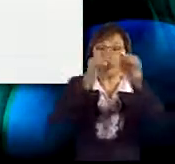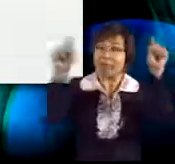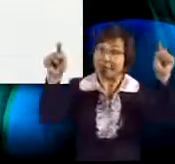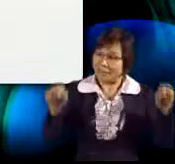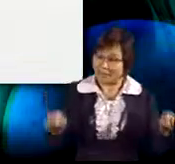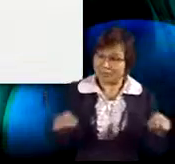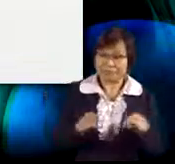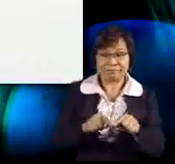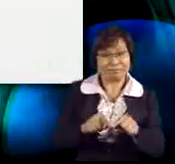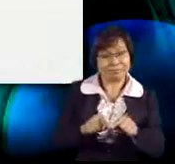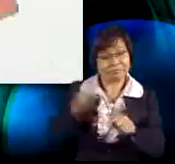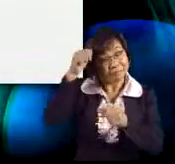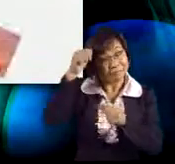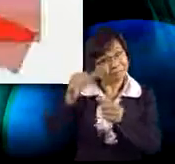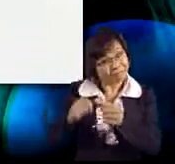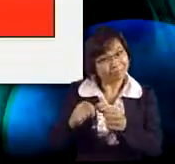rectangle,